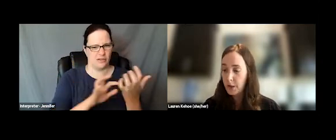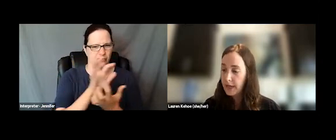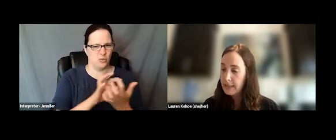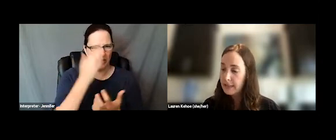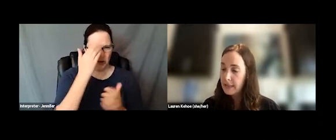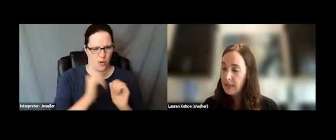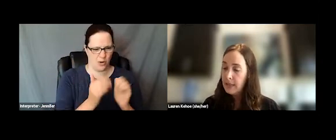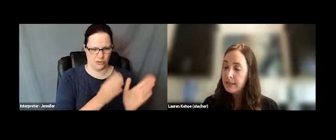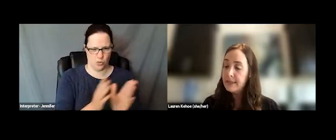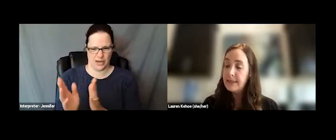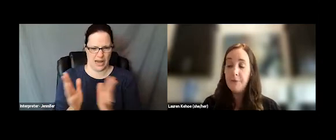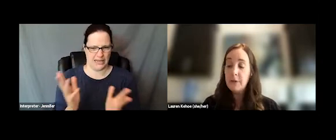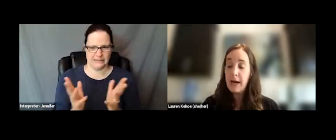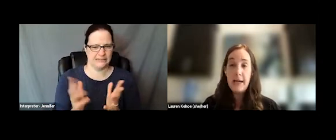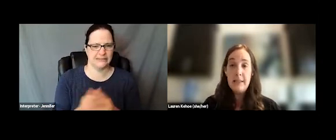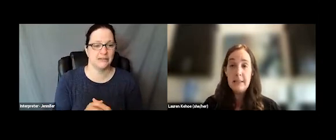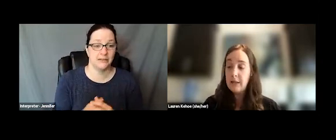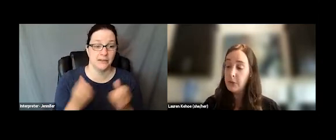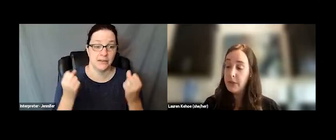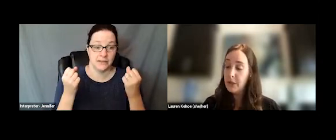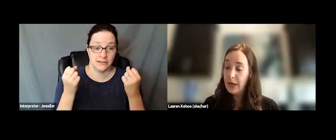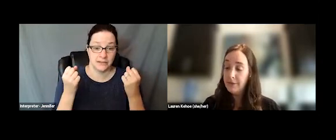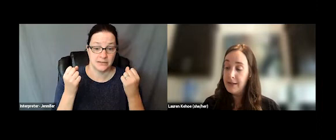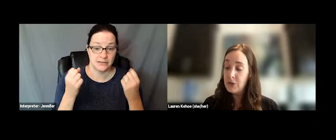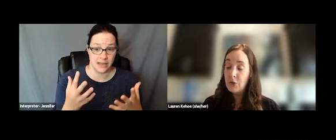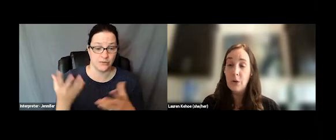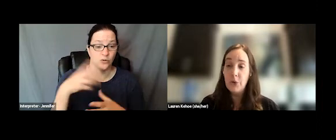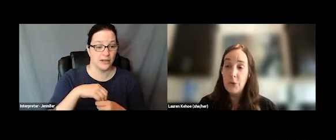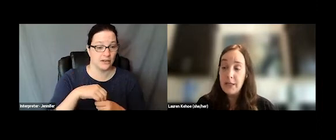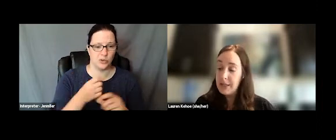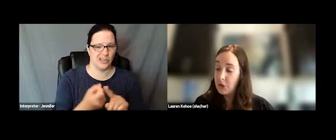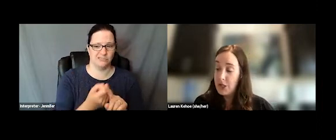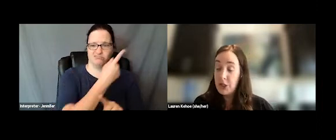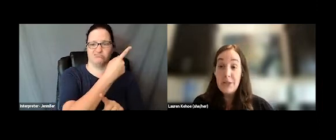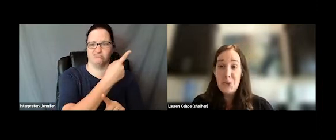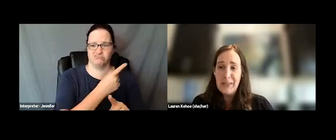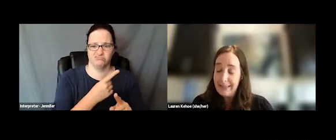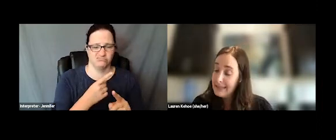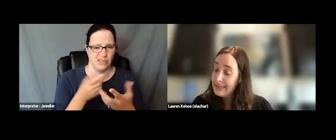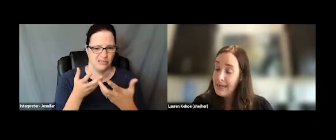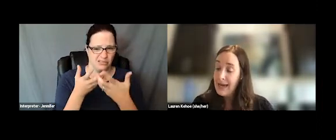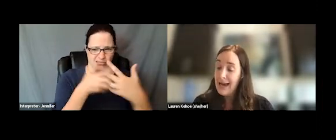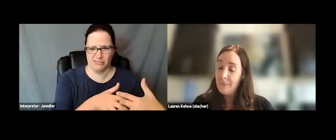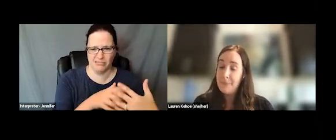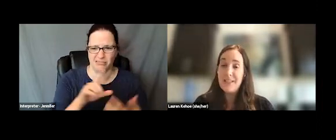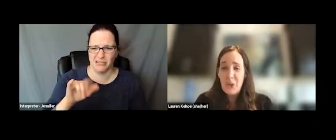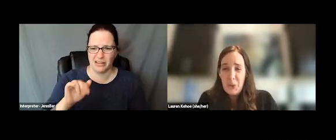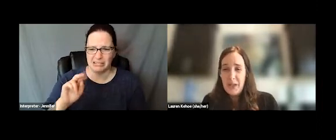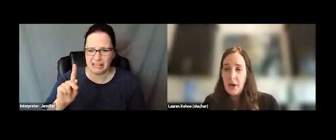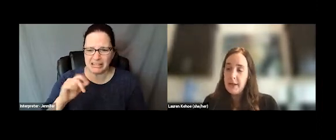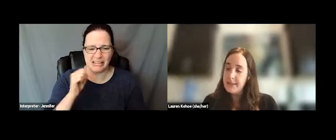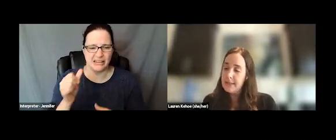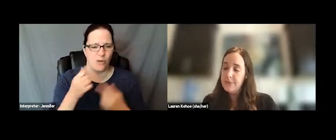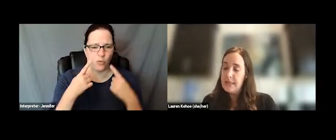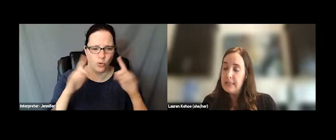were organized. Several guides included irrelevant or broken integrations or links. This